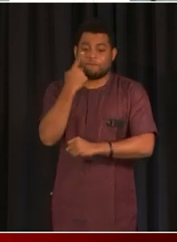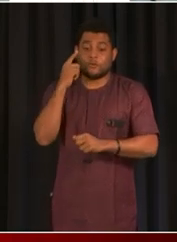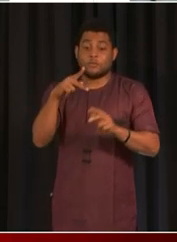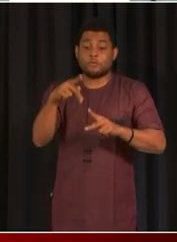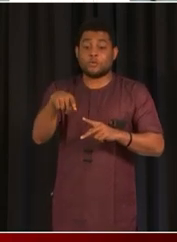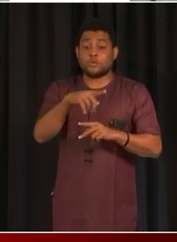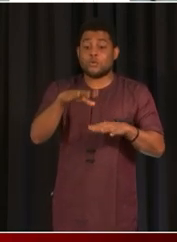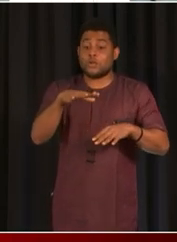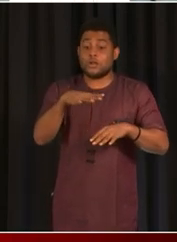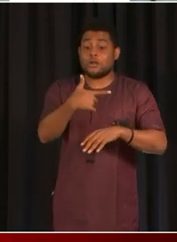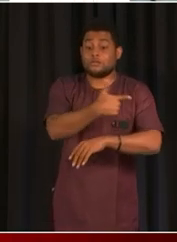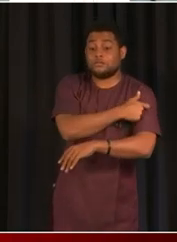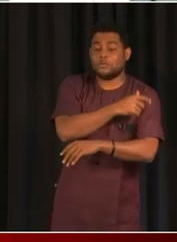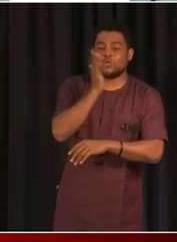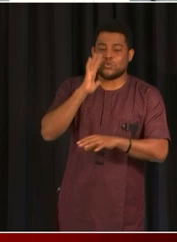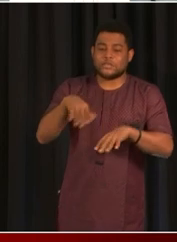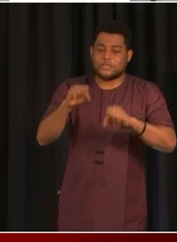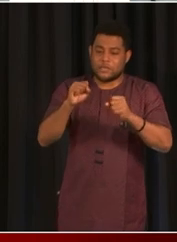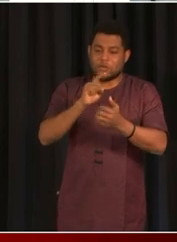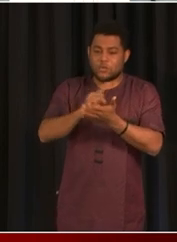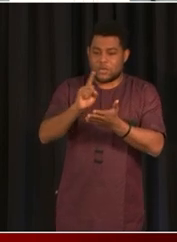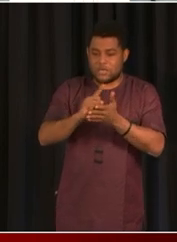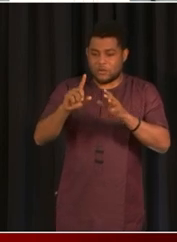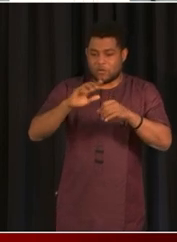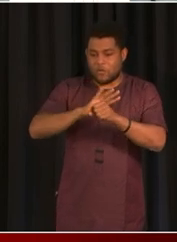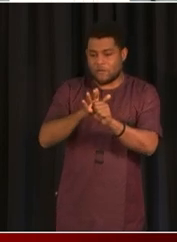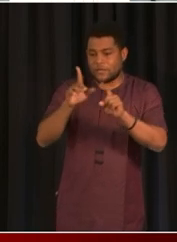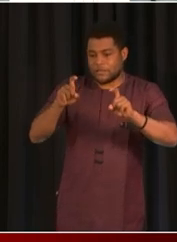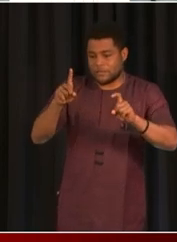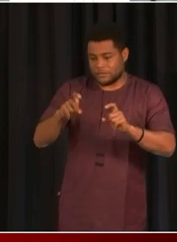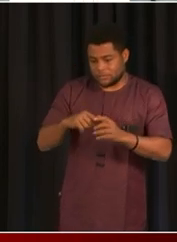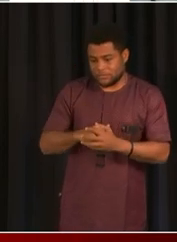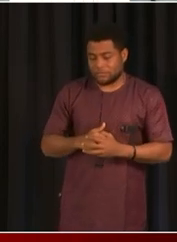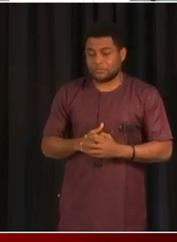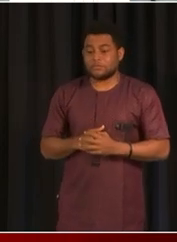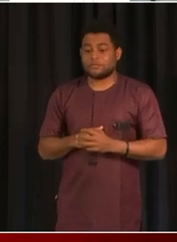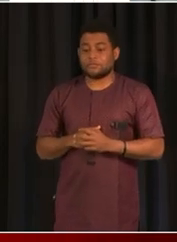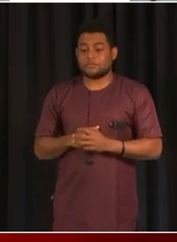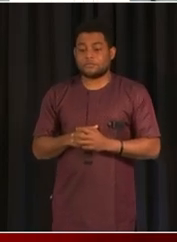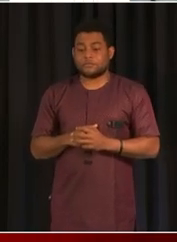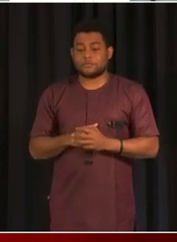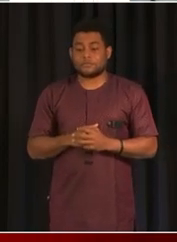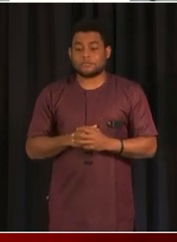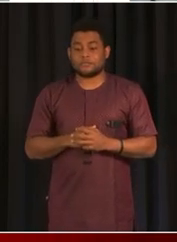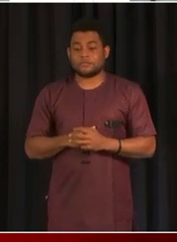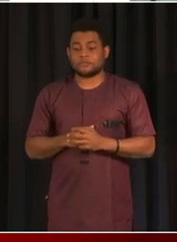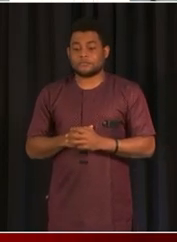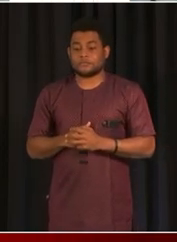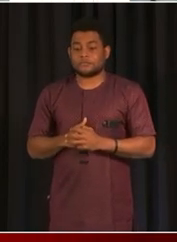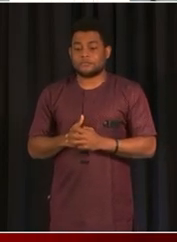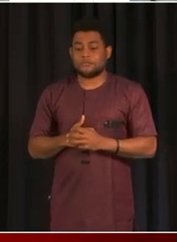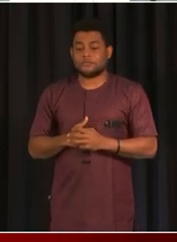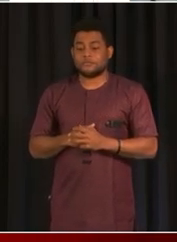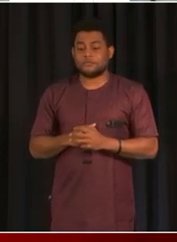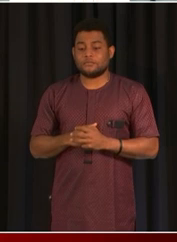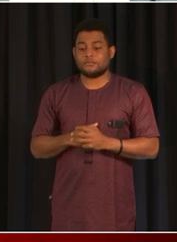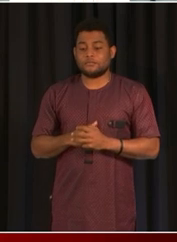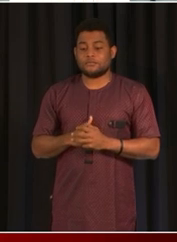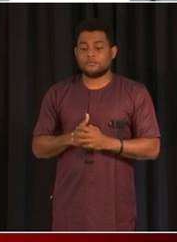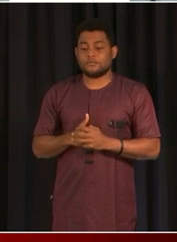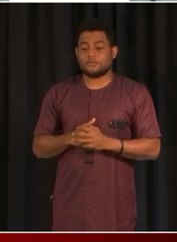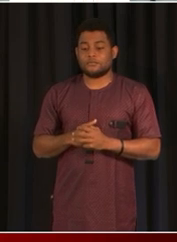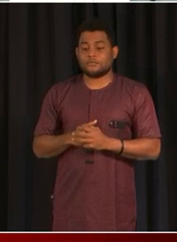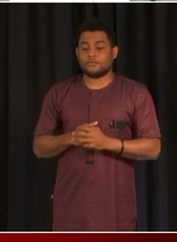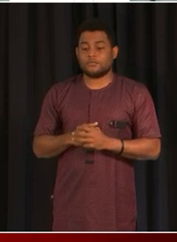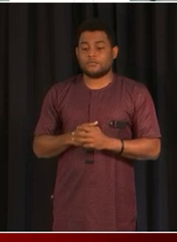very clear. This is because of the emergency use authorization and the language in the emergency use authorization that requires